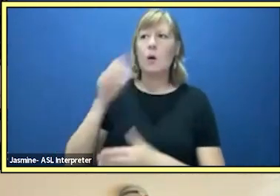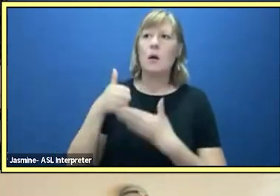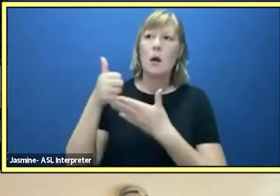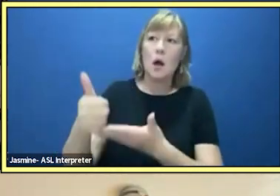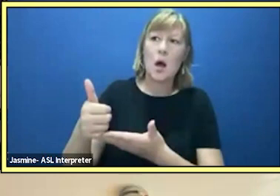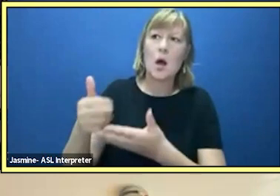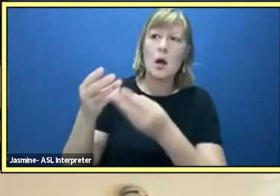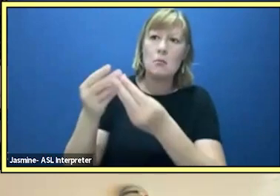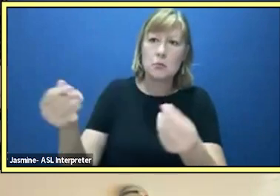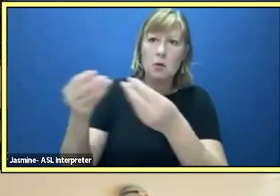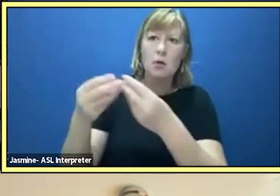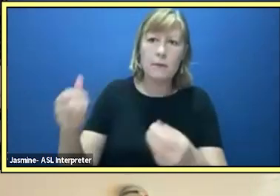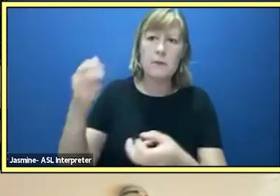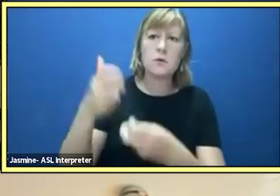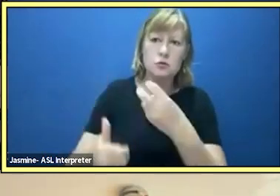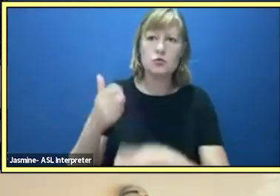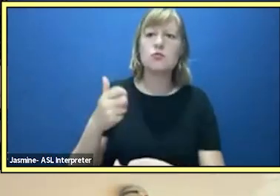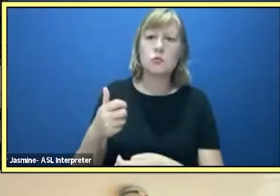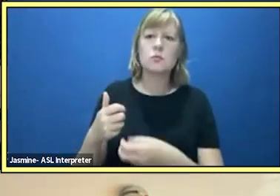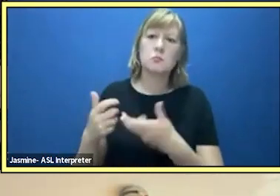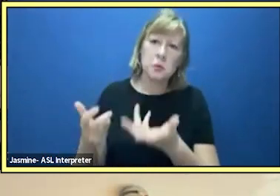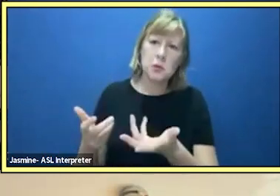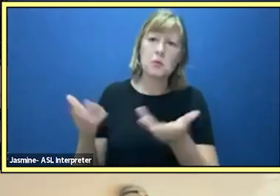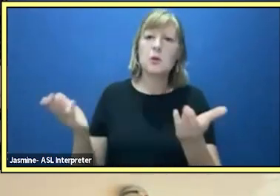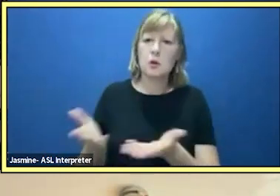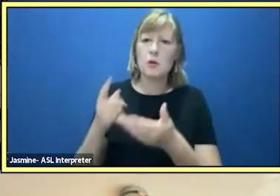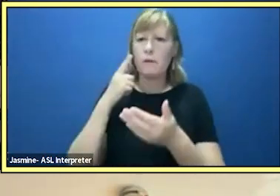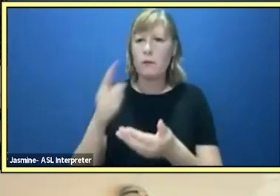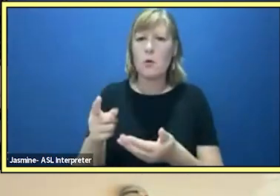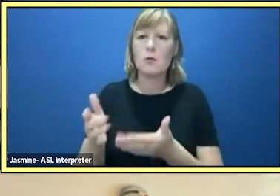want to self-direct your supports.